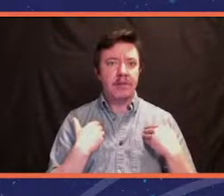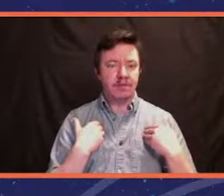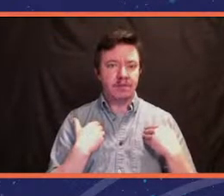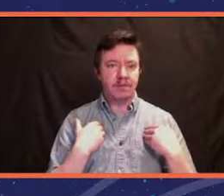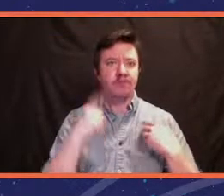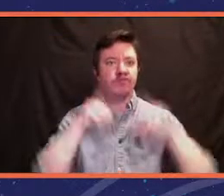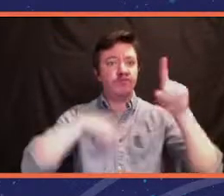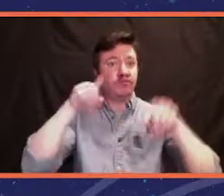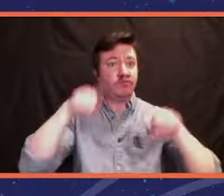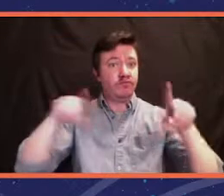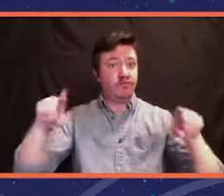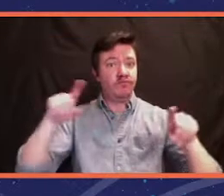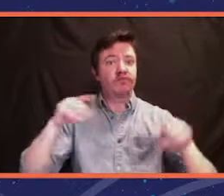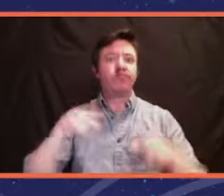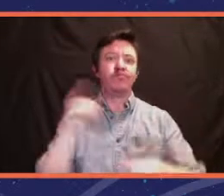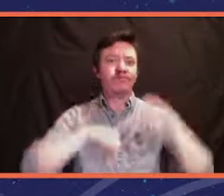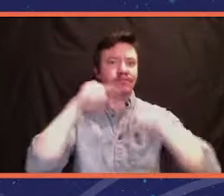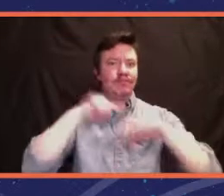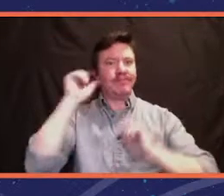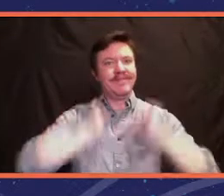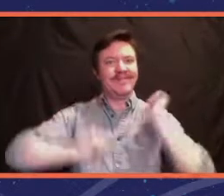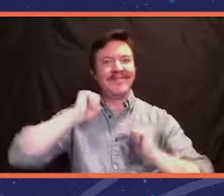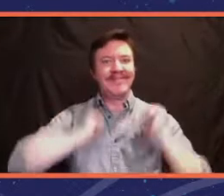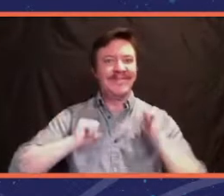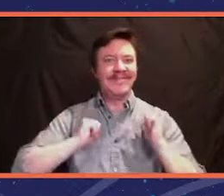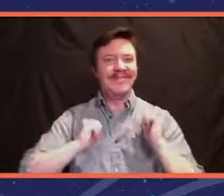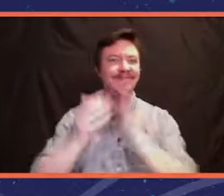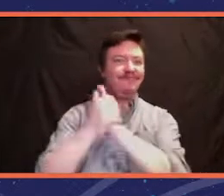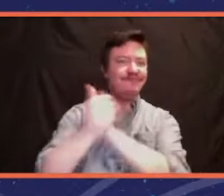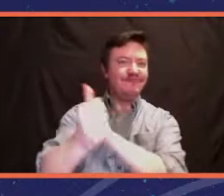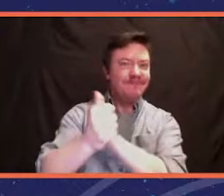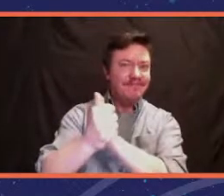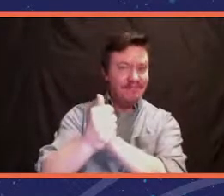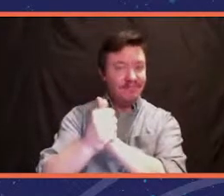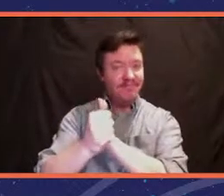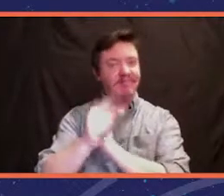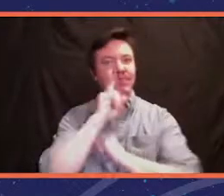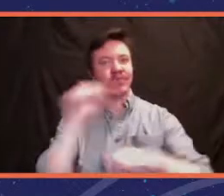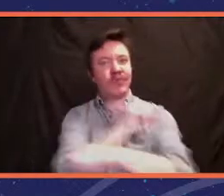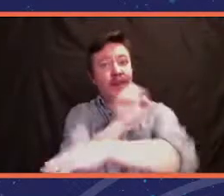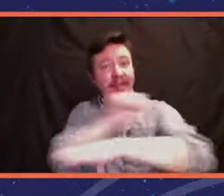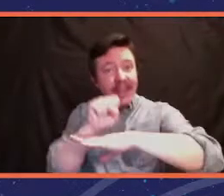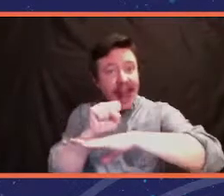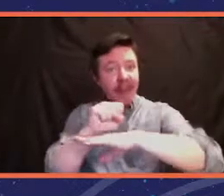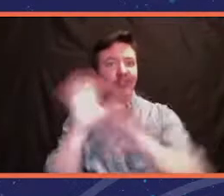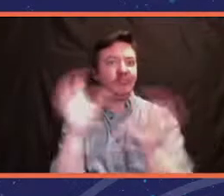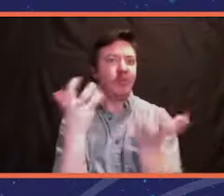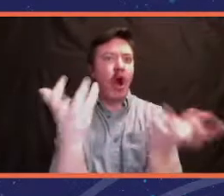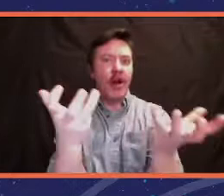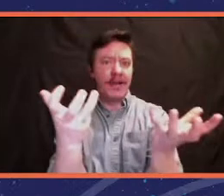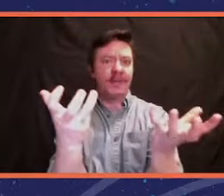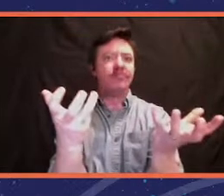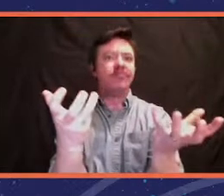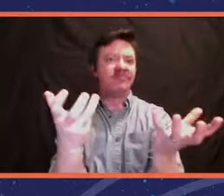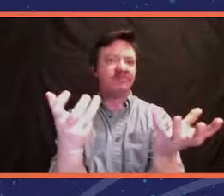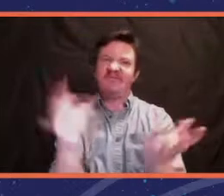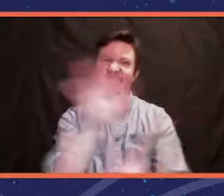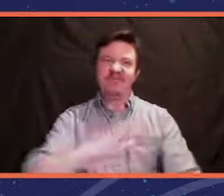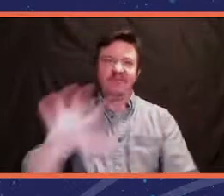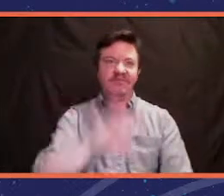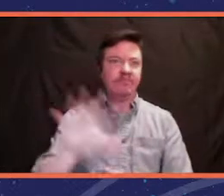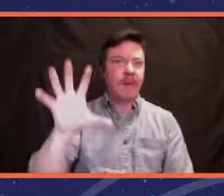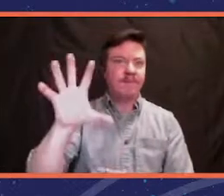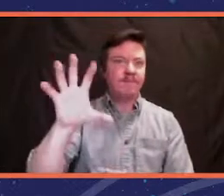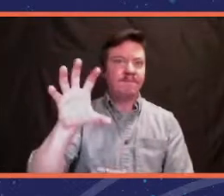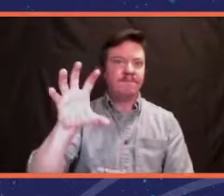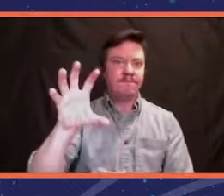variety show, a showcase in person that attracted about 500